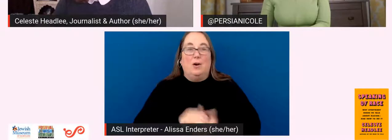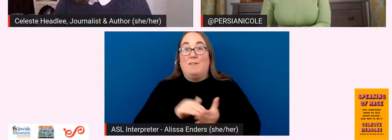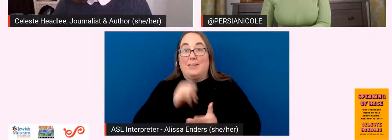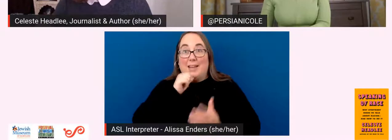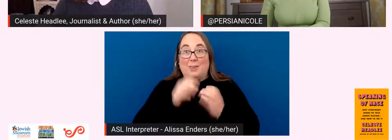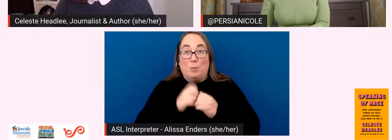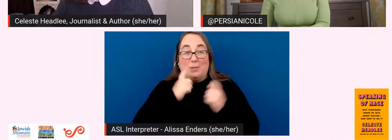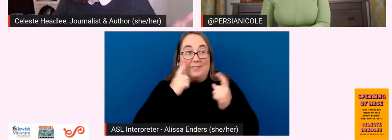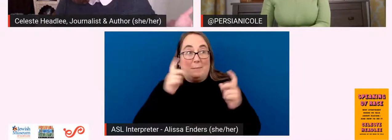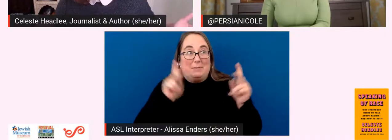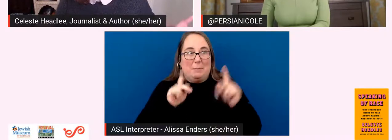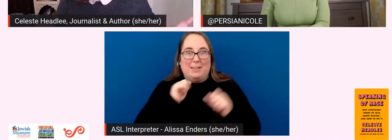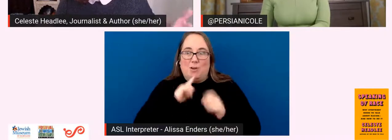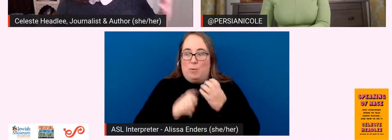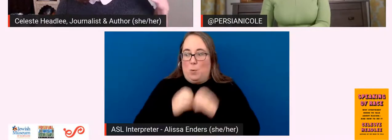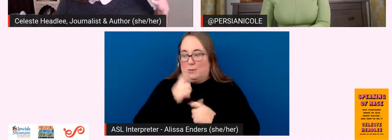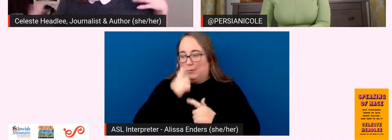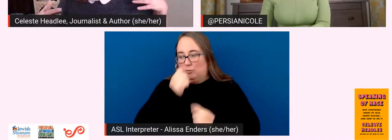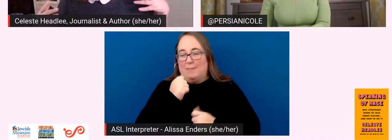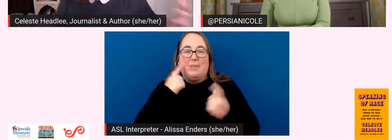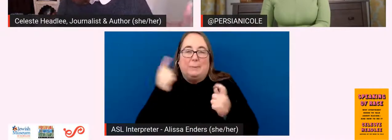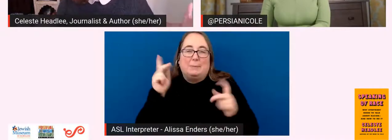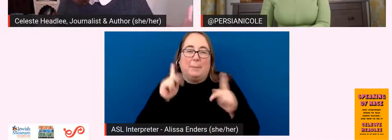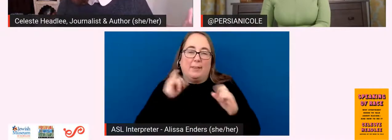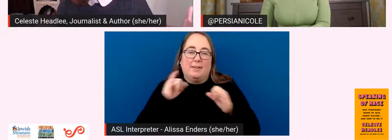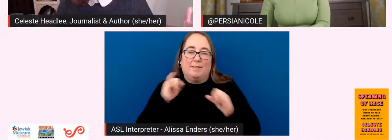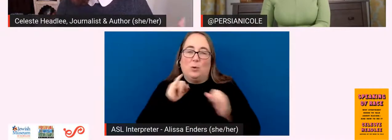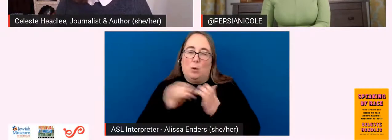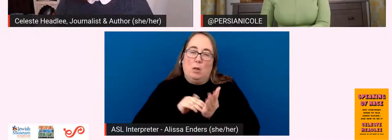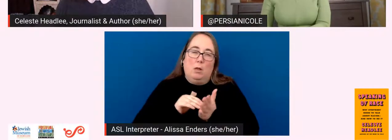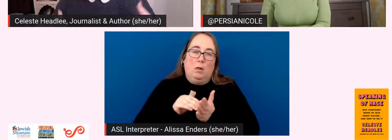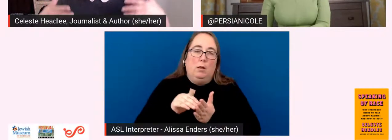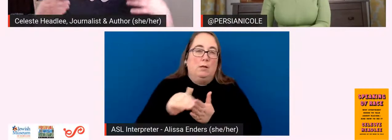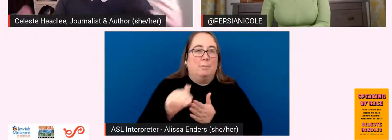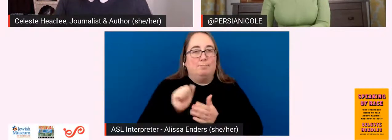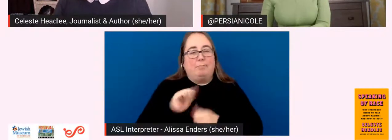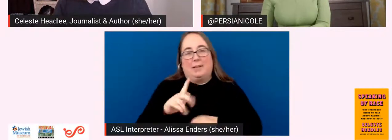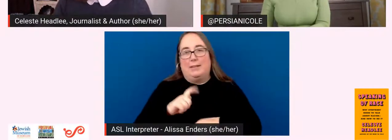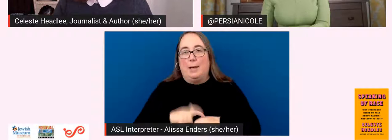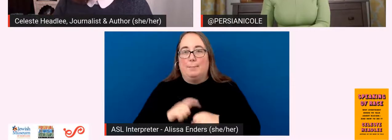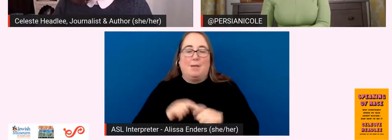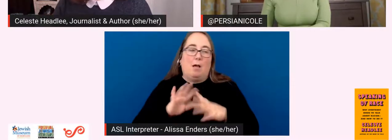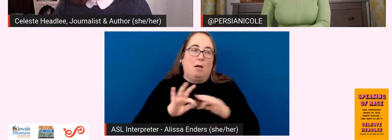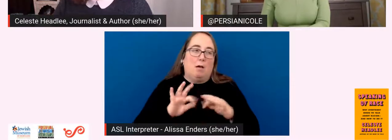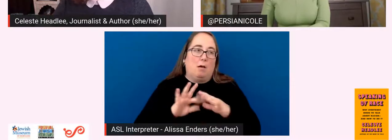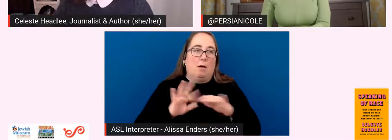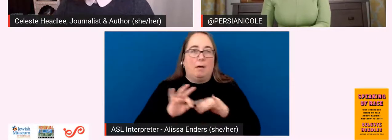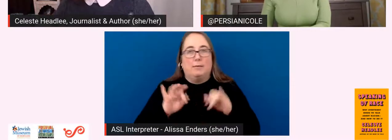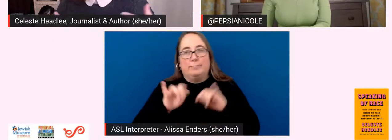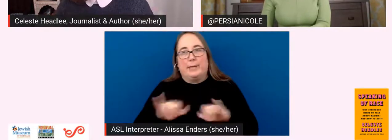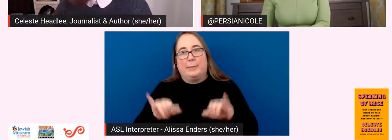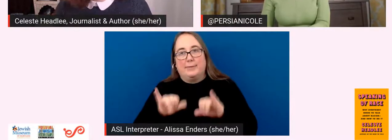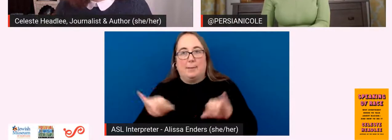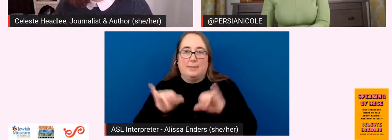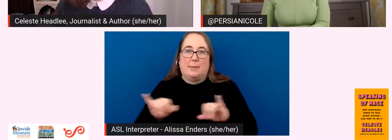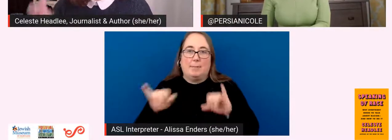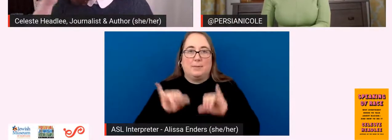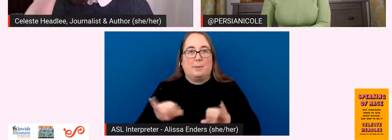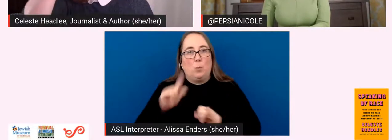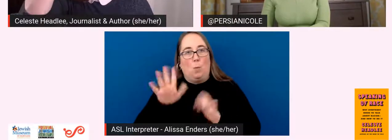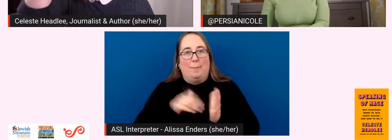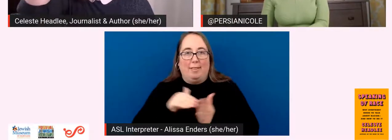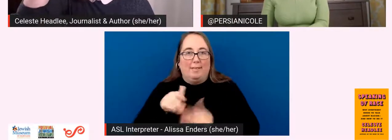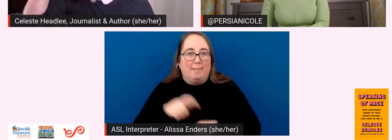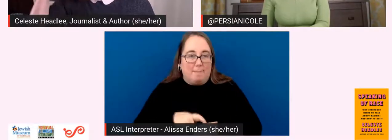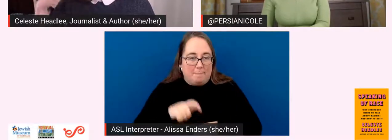most interesting, right? Yeah. The famous people have been interviewed a billion times, and they've given the answer to whatever that question was a million times.